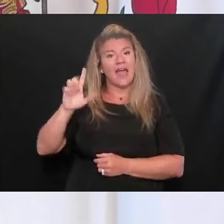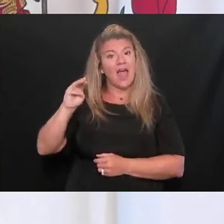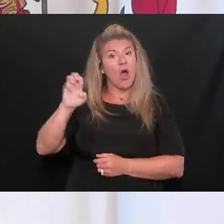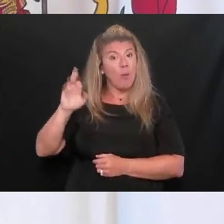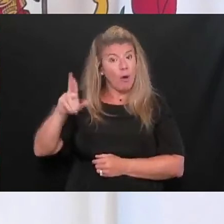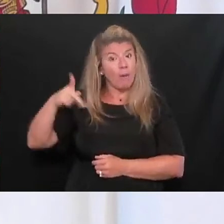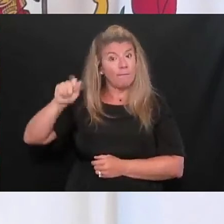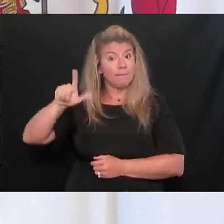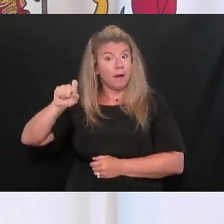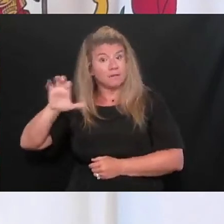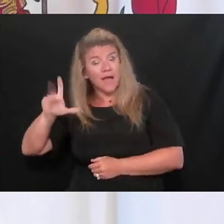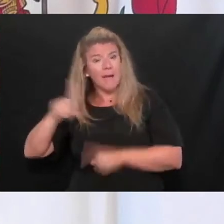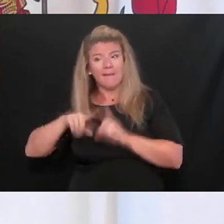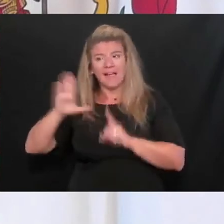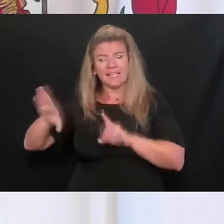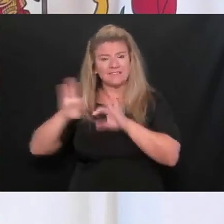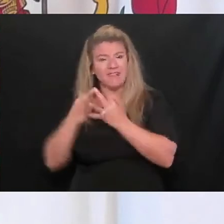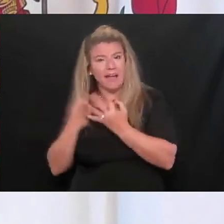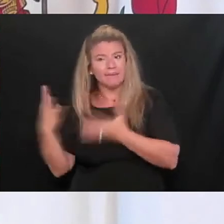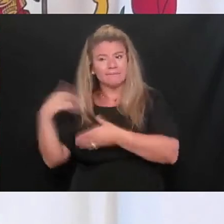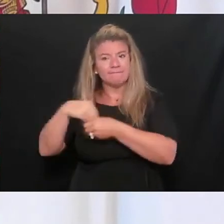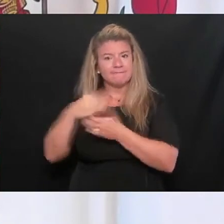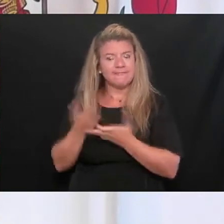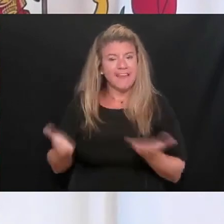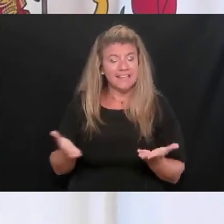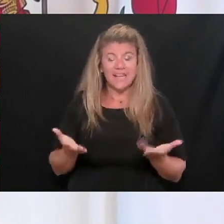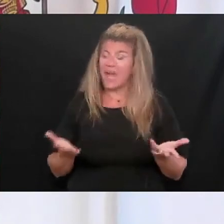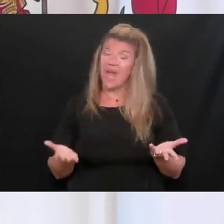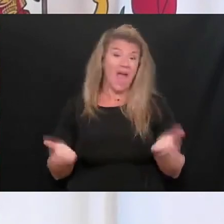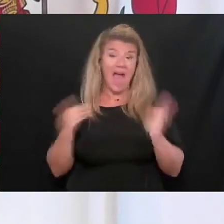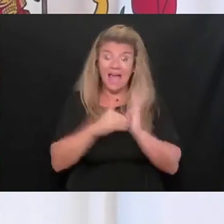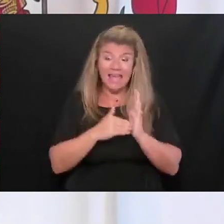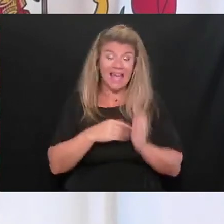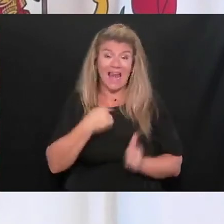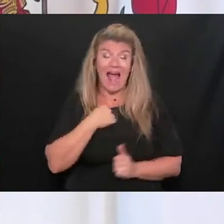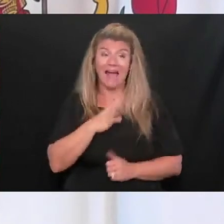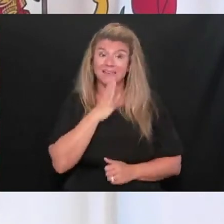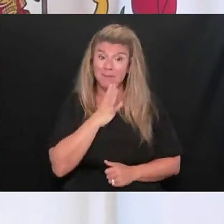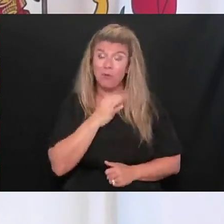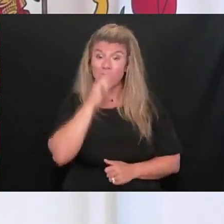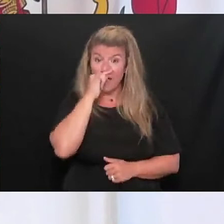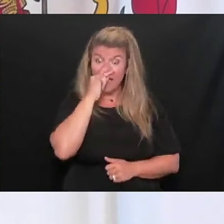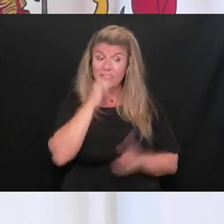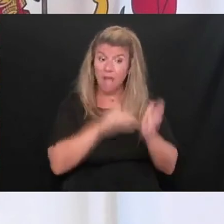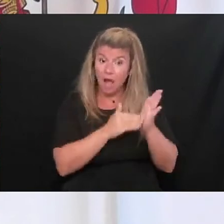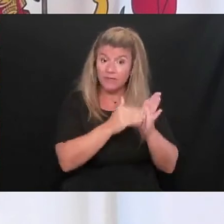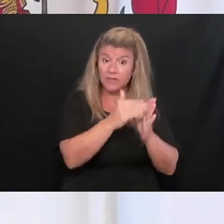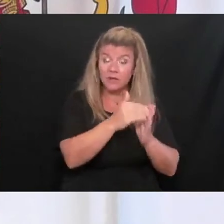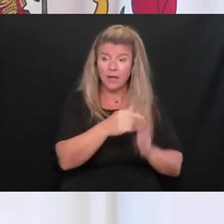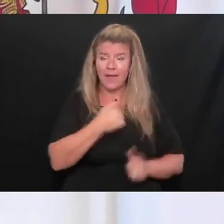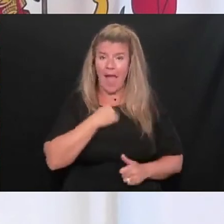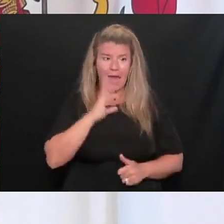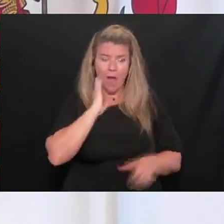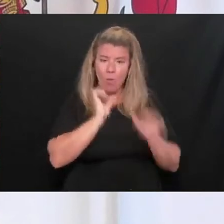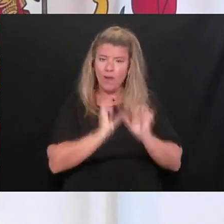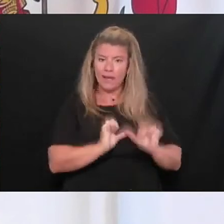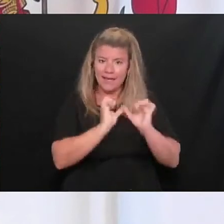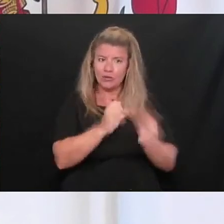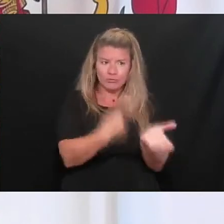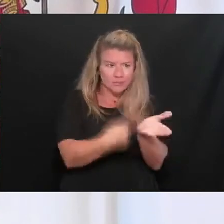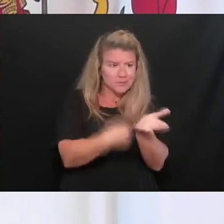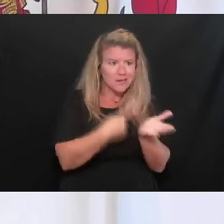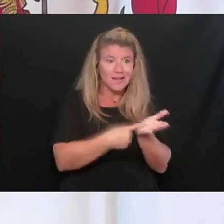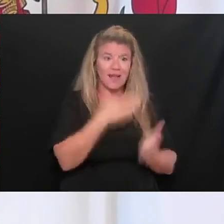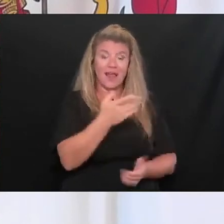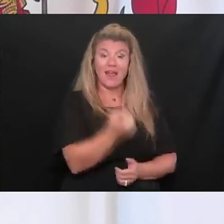from the standpoint of the family stuff, well, I talk to my kids all the time, and I'm going to continue to talk to my kids. And if they ask